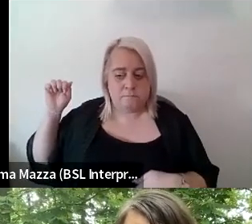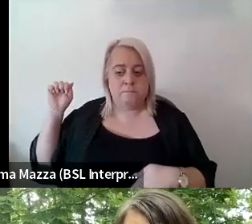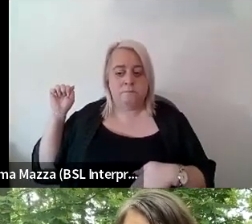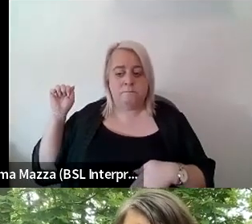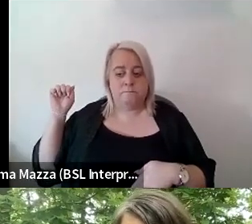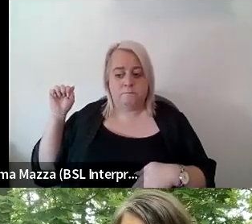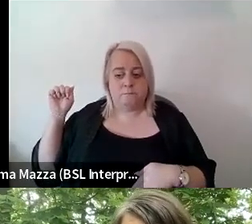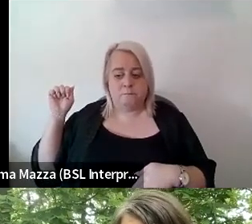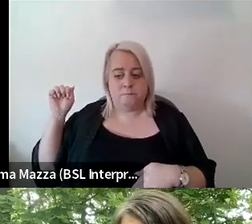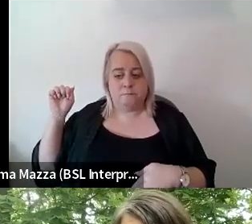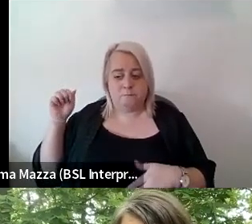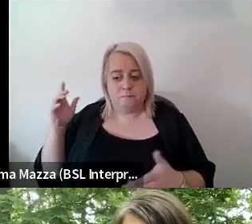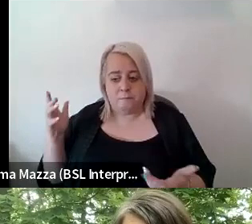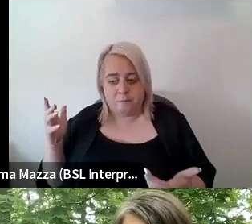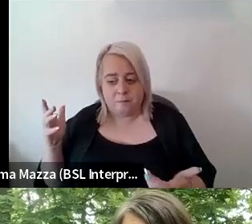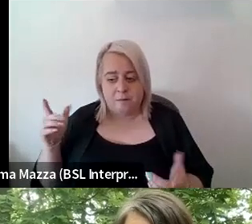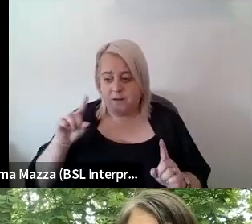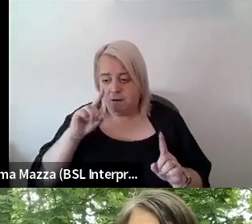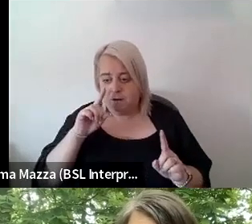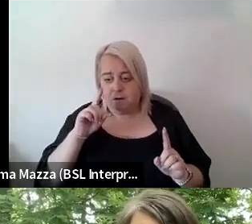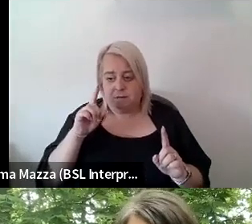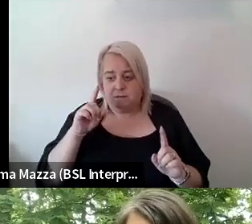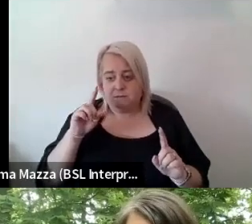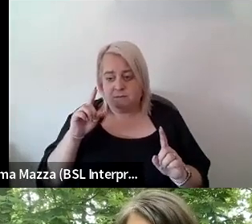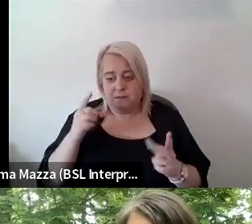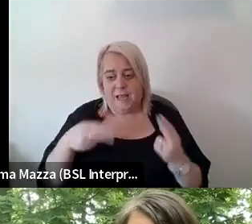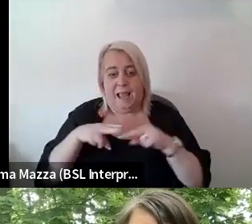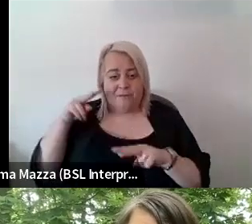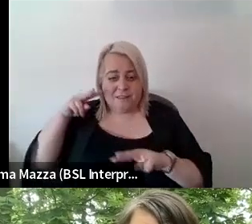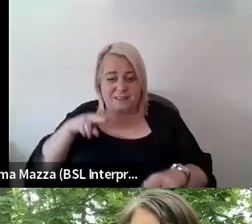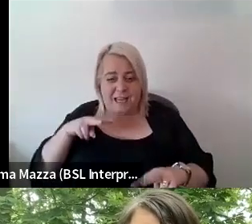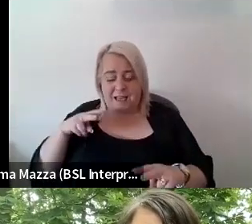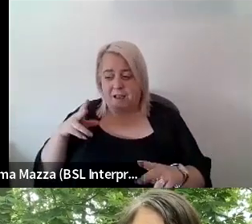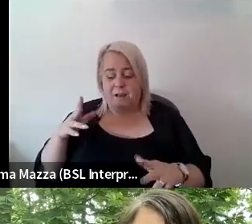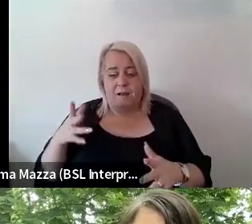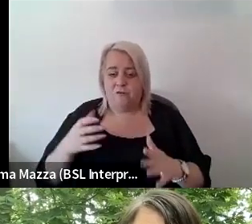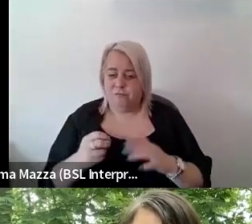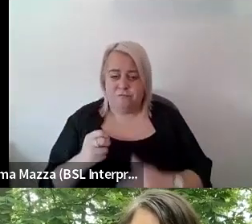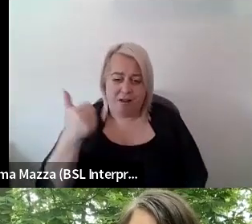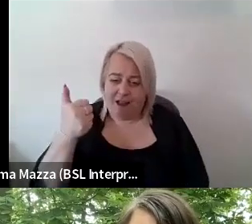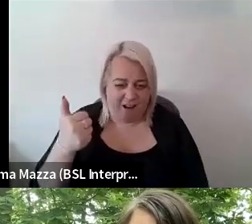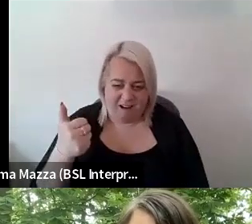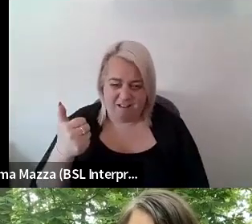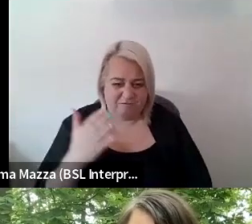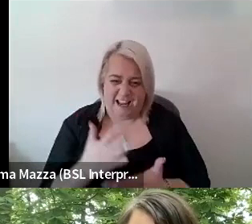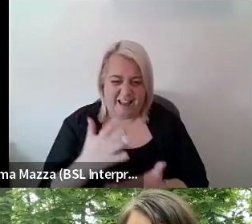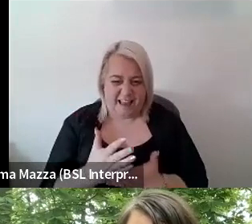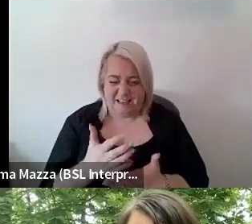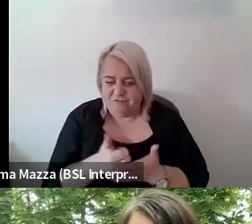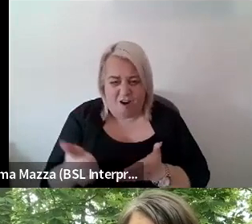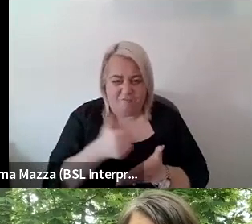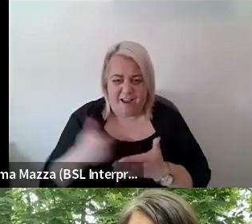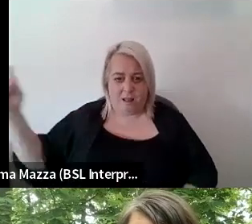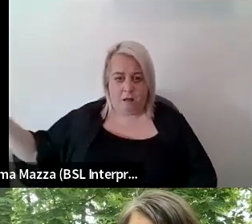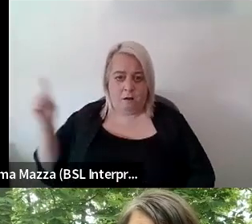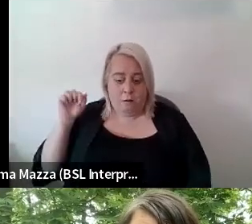me to mask my password? Very rarely, you know. So to me, it's a little ridiculous